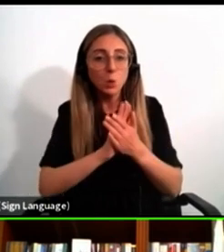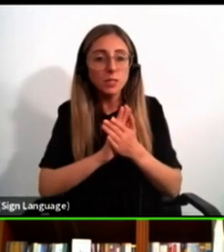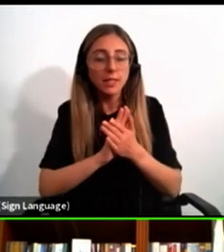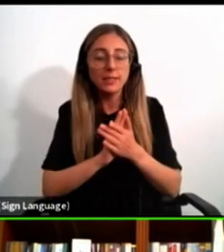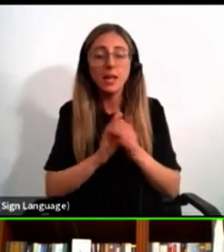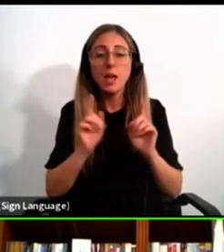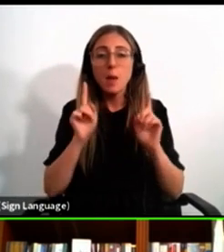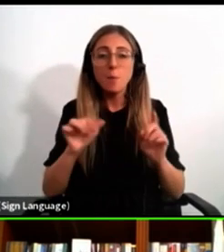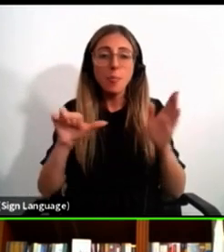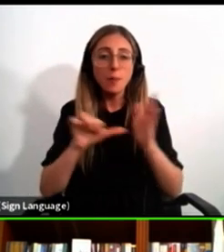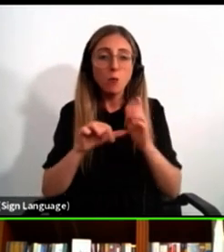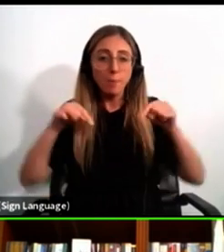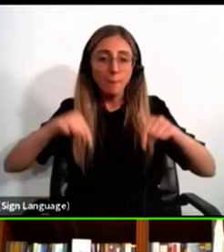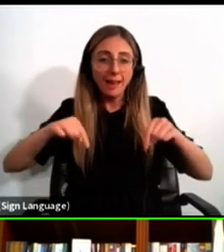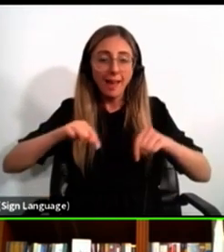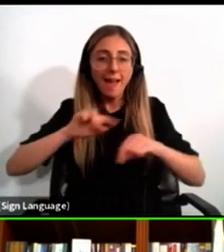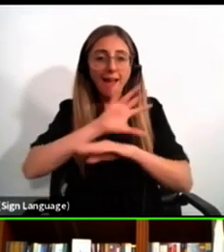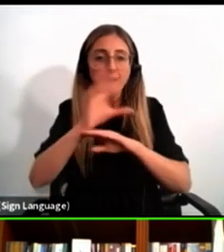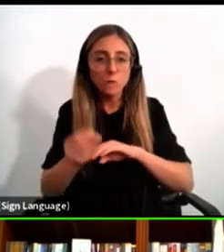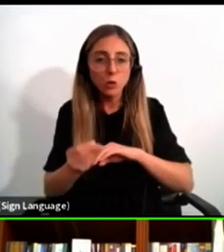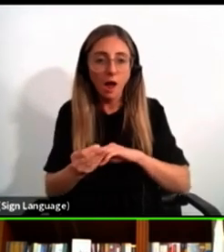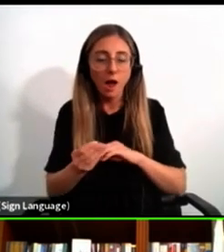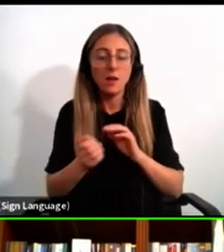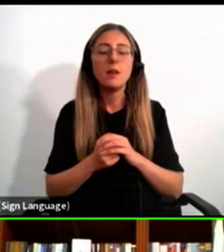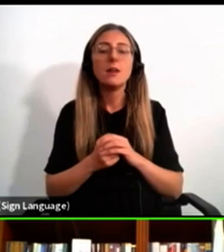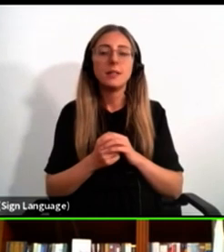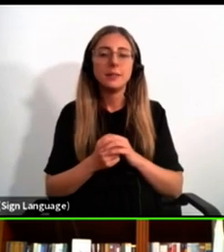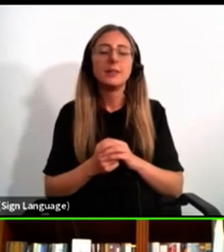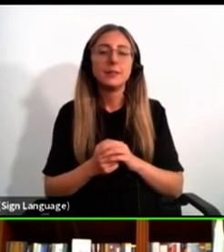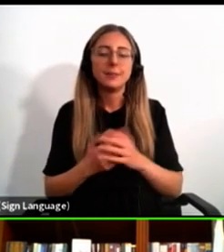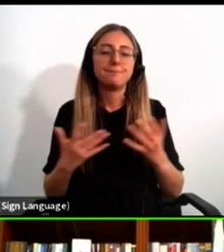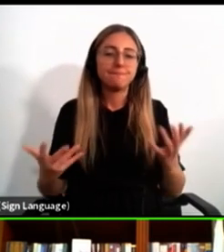problem we have in Africa is that